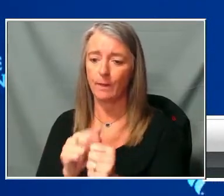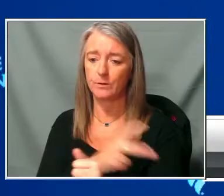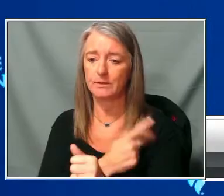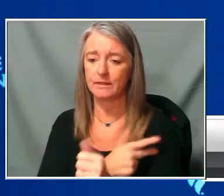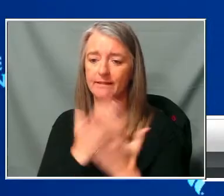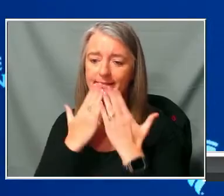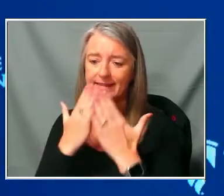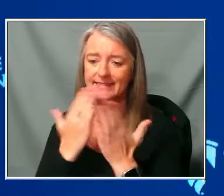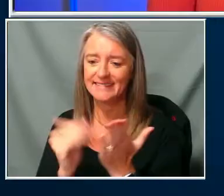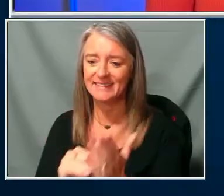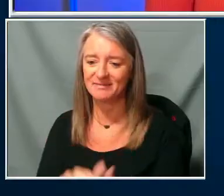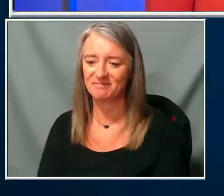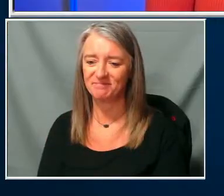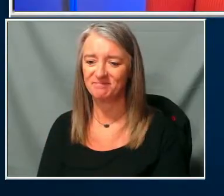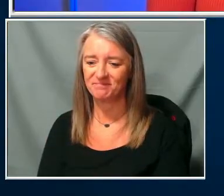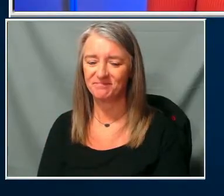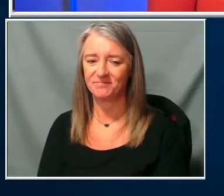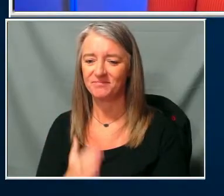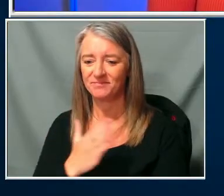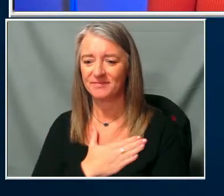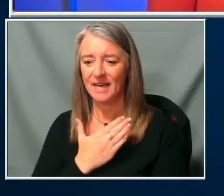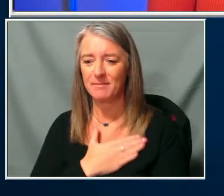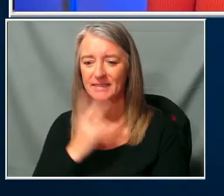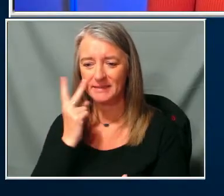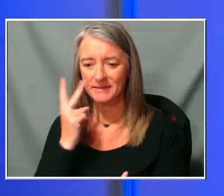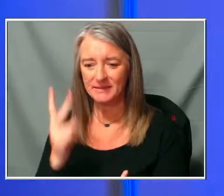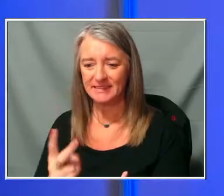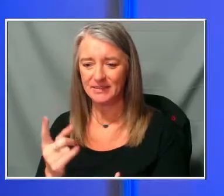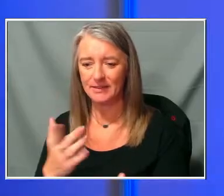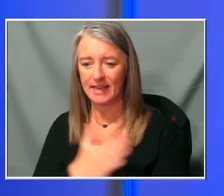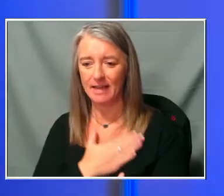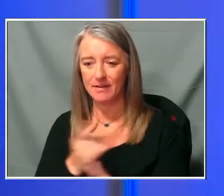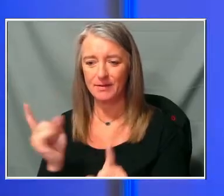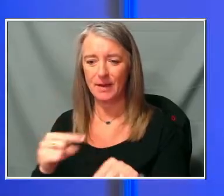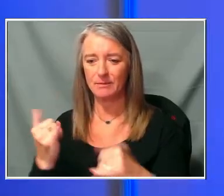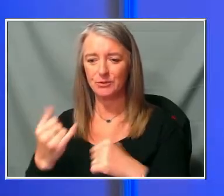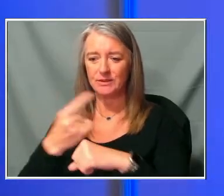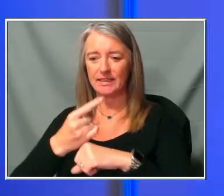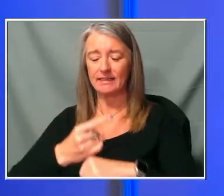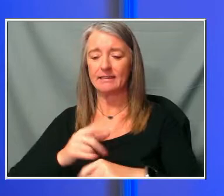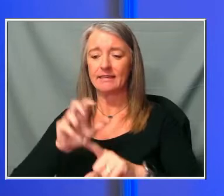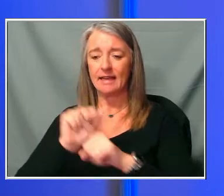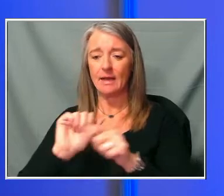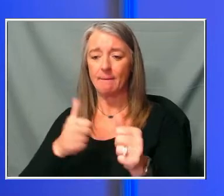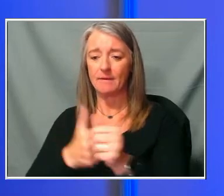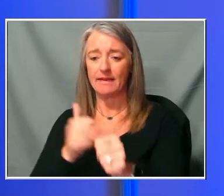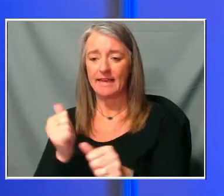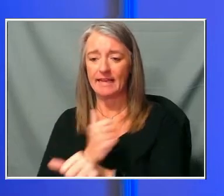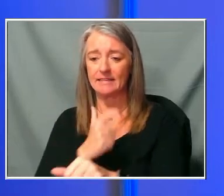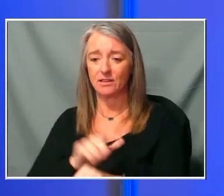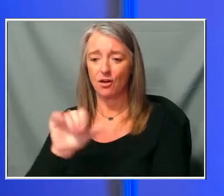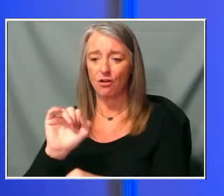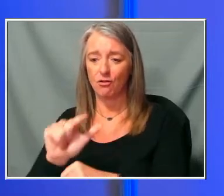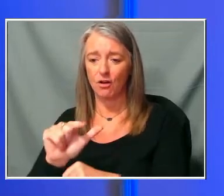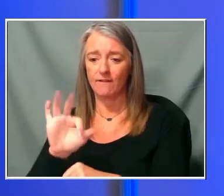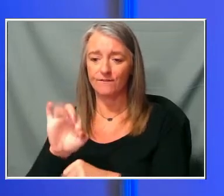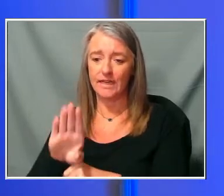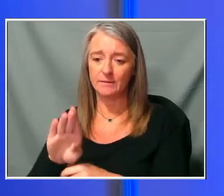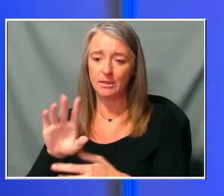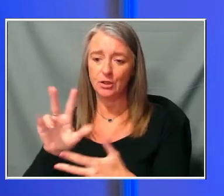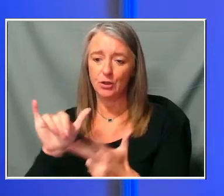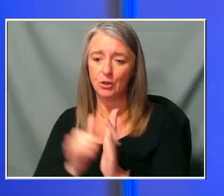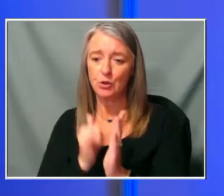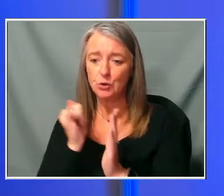again. Always good to see you. Thank you for being with us. And thank you for being with us today. You can catch our updates anytime by logging back on to Facebook, YouTube, and